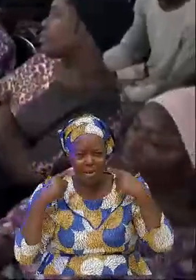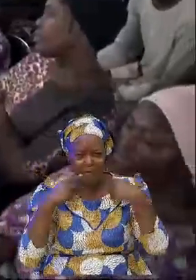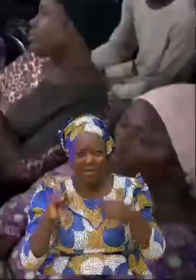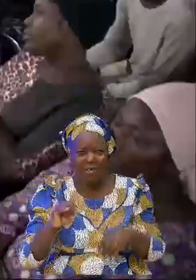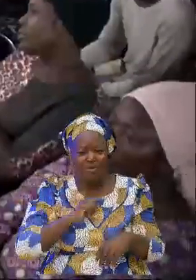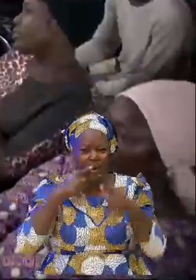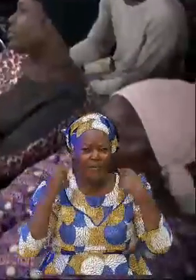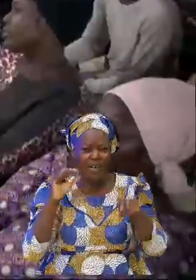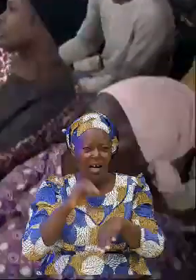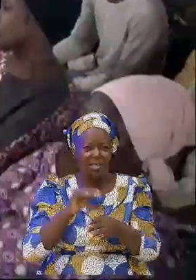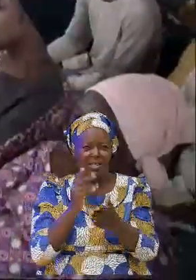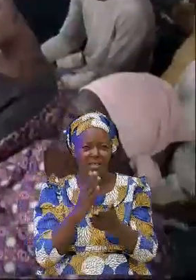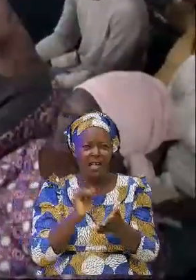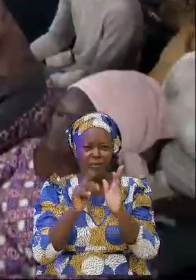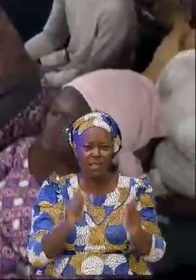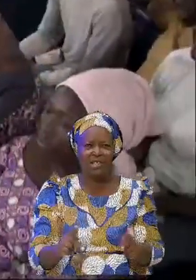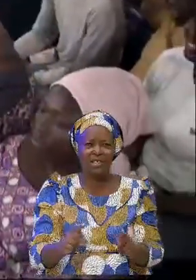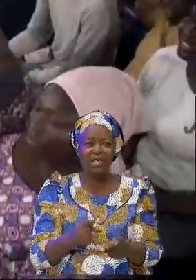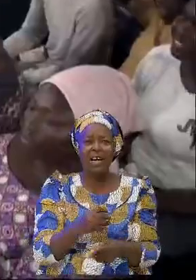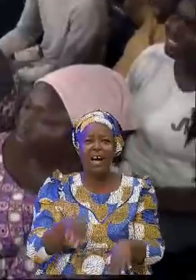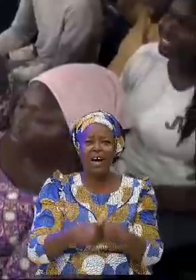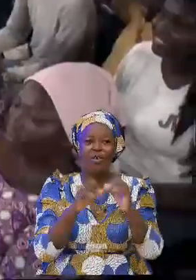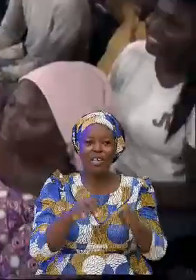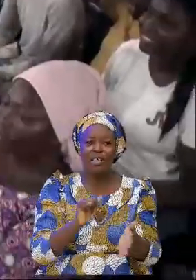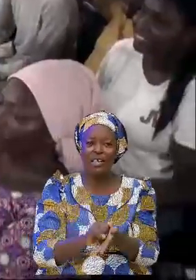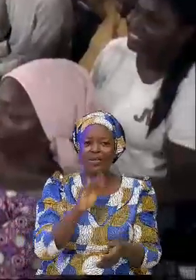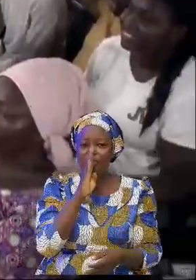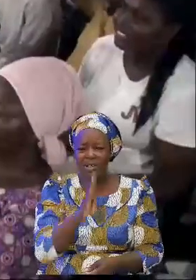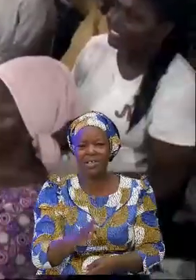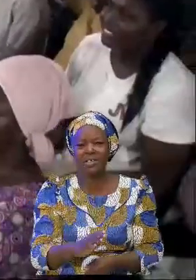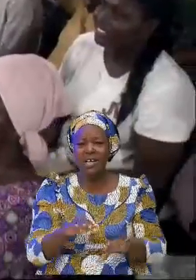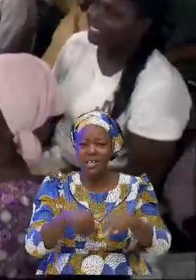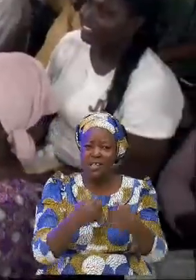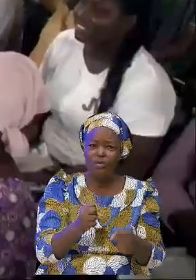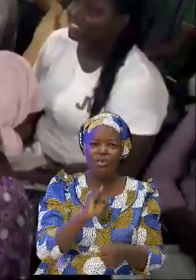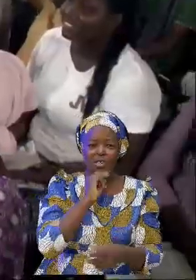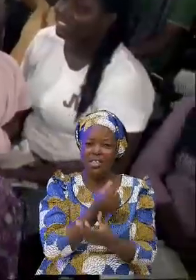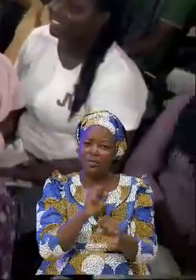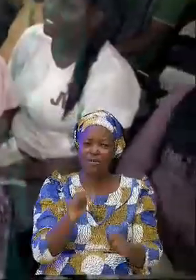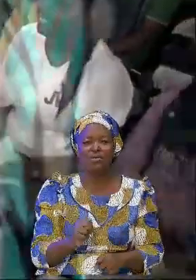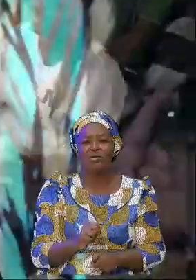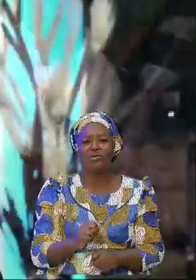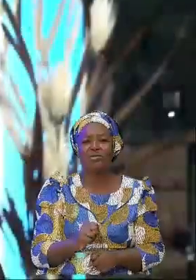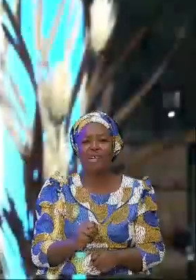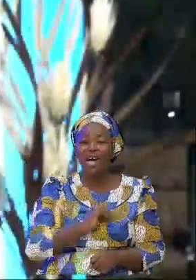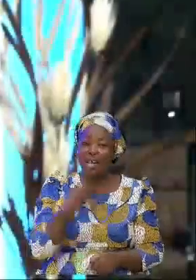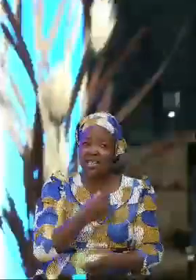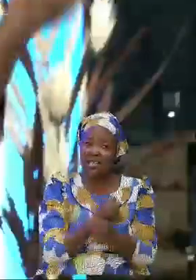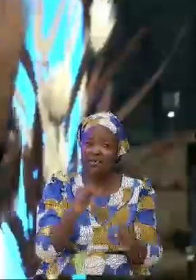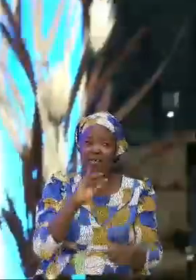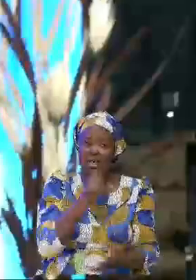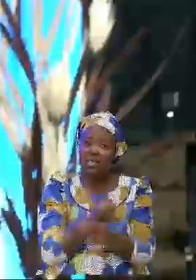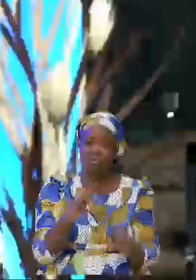I know why you are laughing. You are laughing at such a person like that. How can that be? Salvation is salvation. I